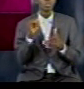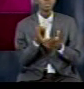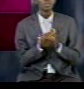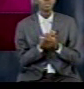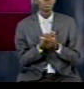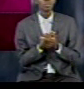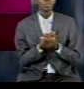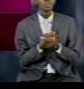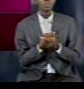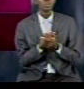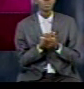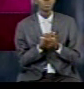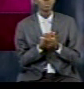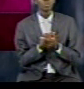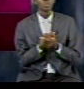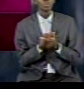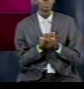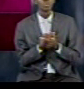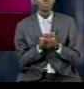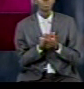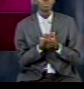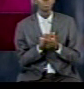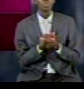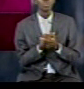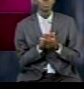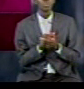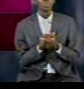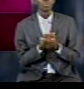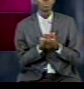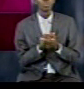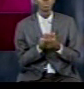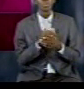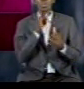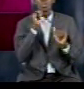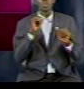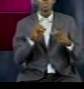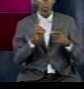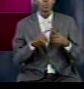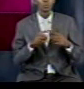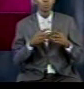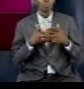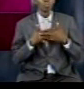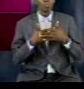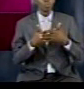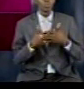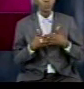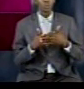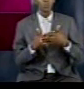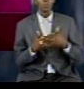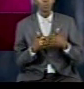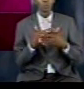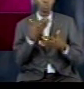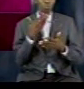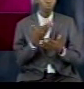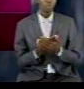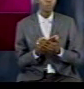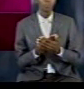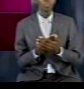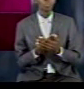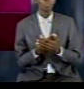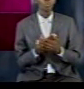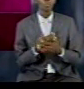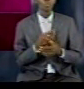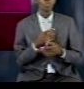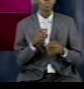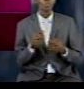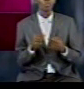everywhere was folding. I couldn't breathe well again. I get to call my colleagues. When I called them, I told them